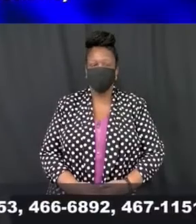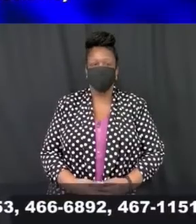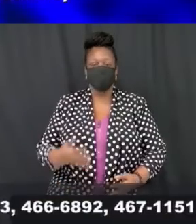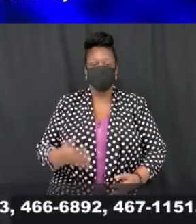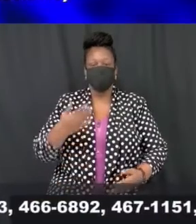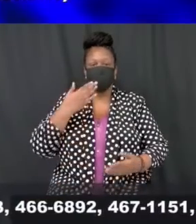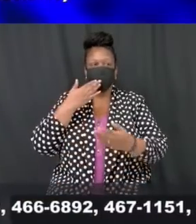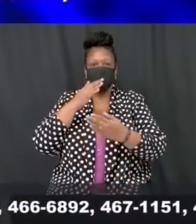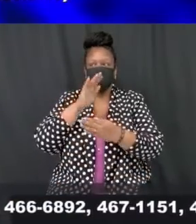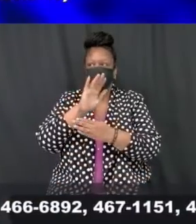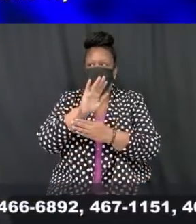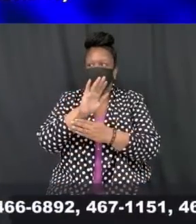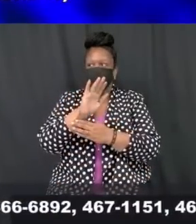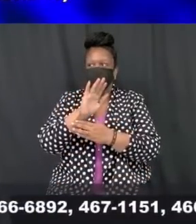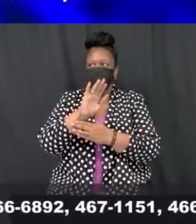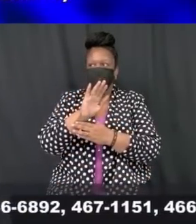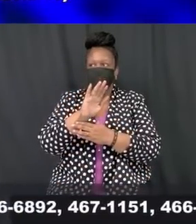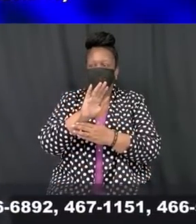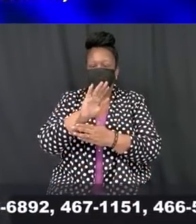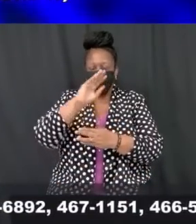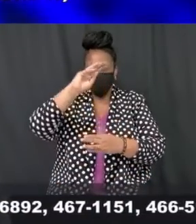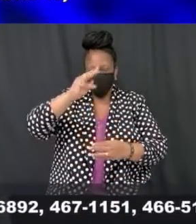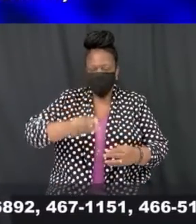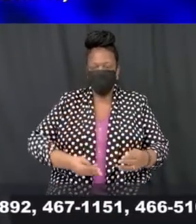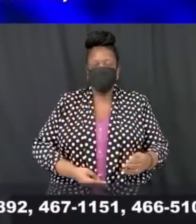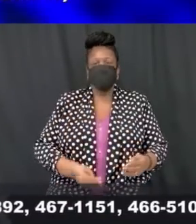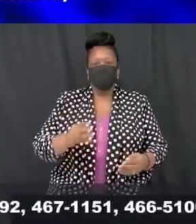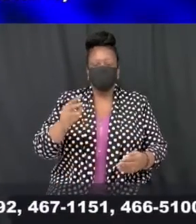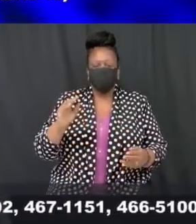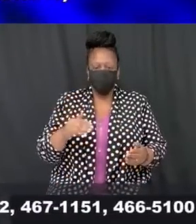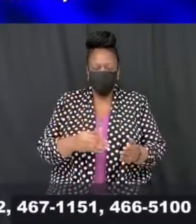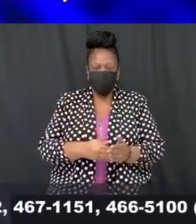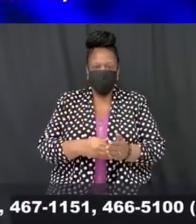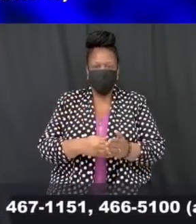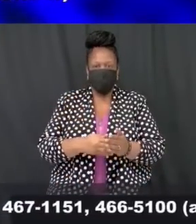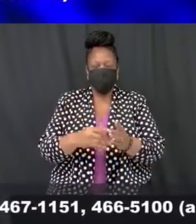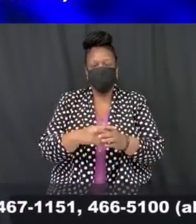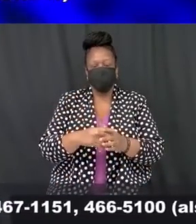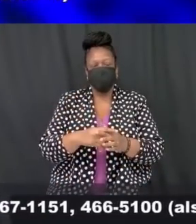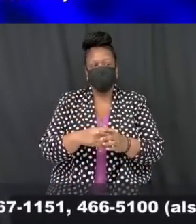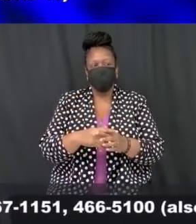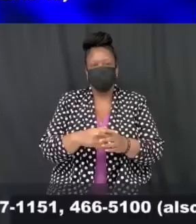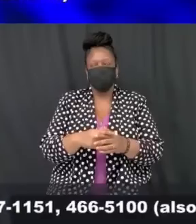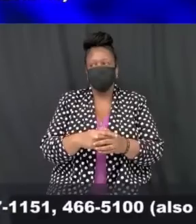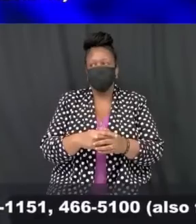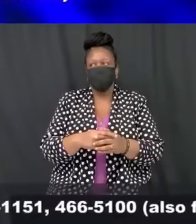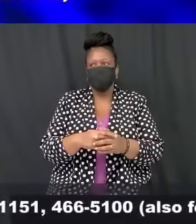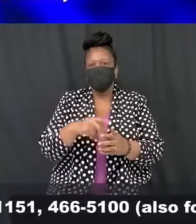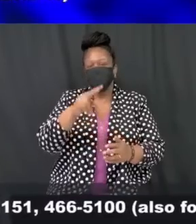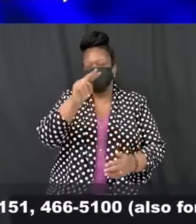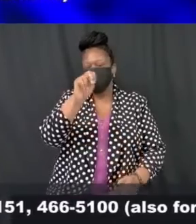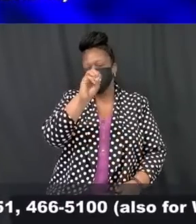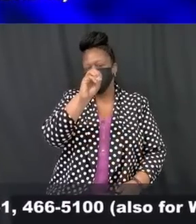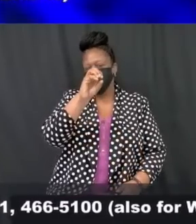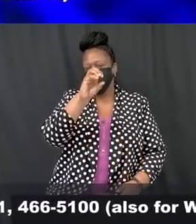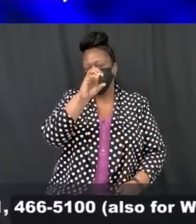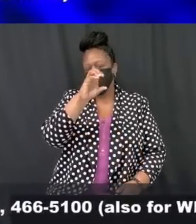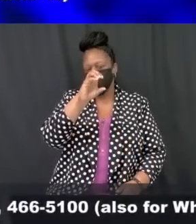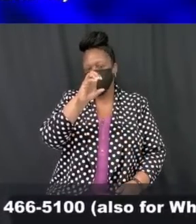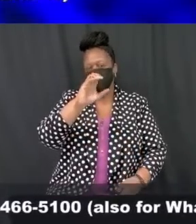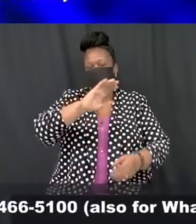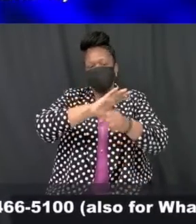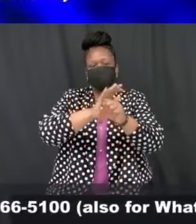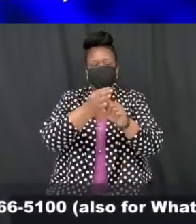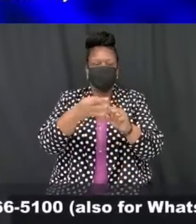And I welcome you once again to the National Emergency Operations Center